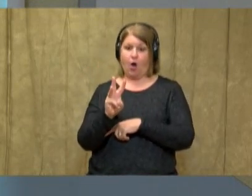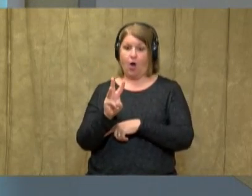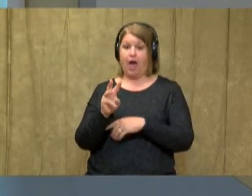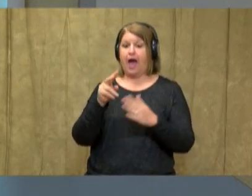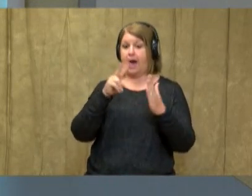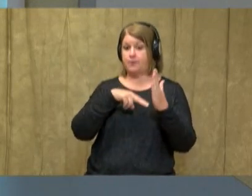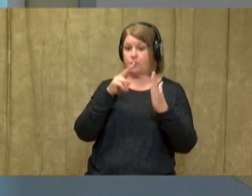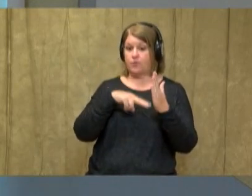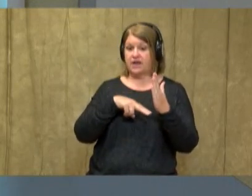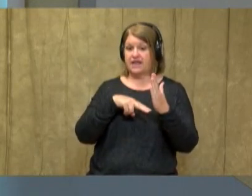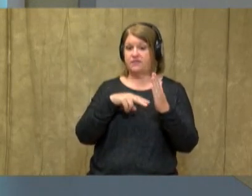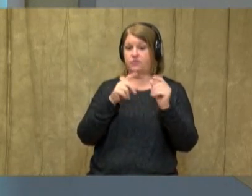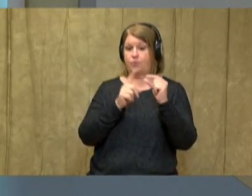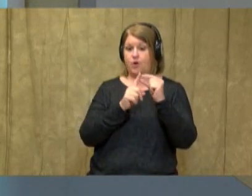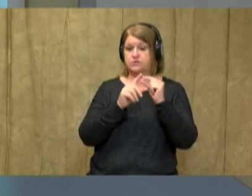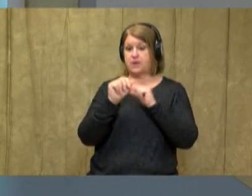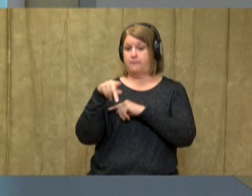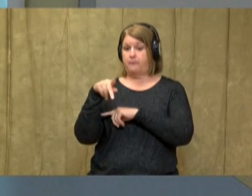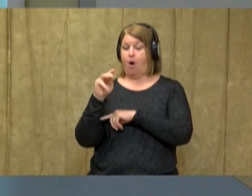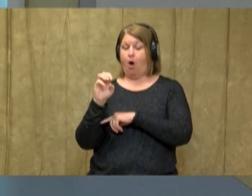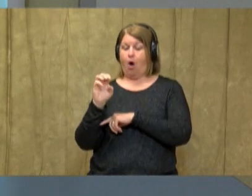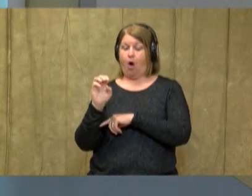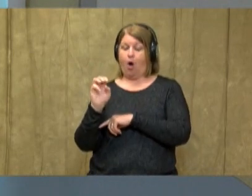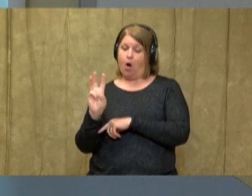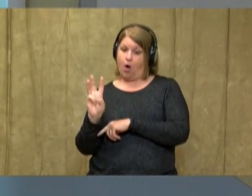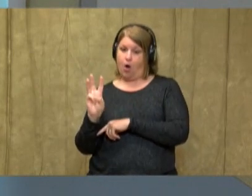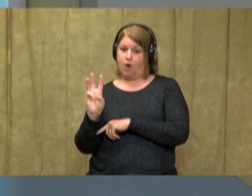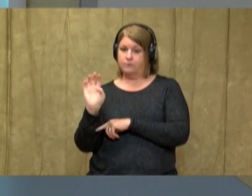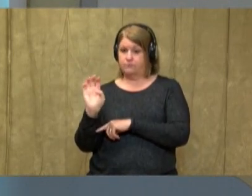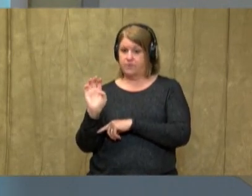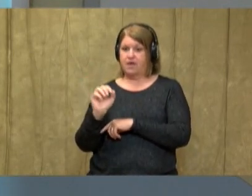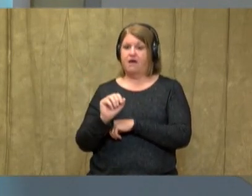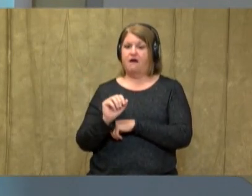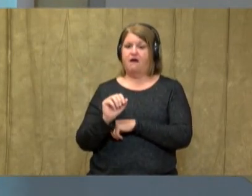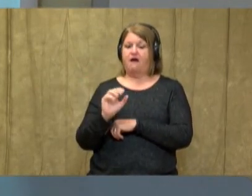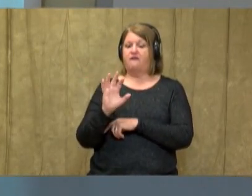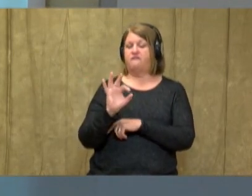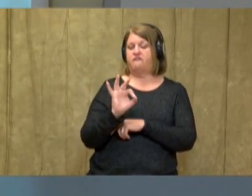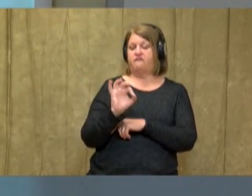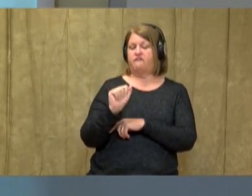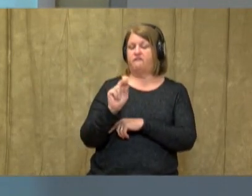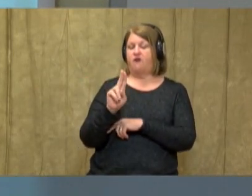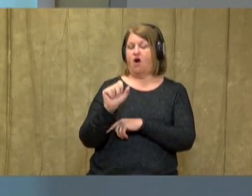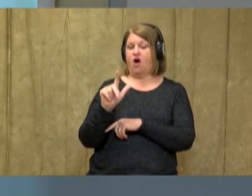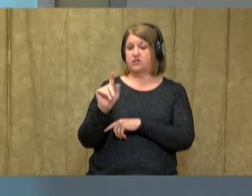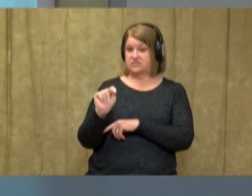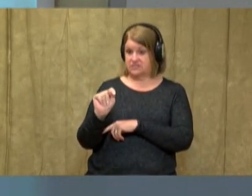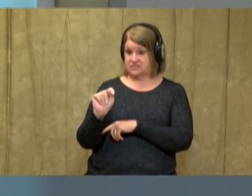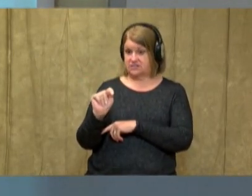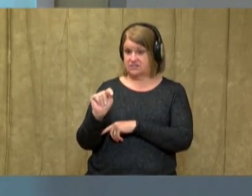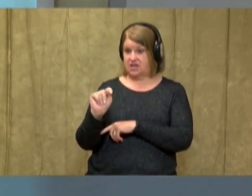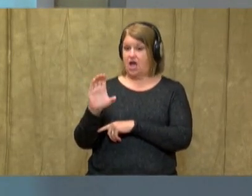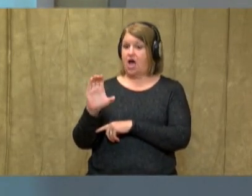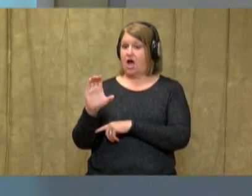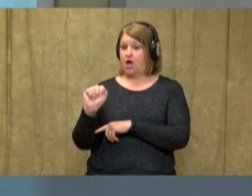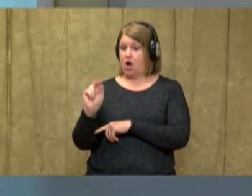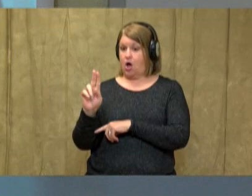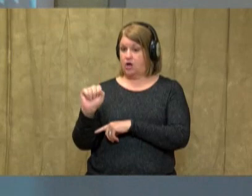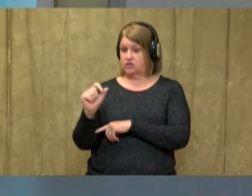ah. Paw. You hear the ah sound? Fault.